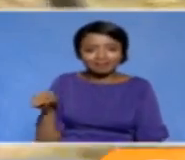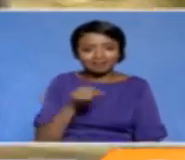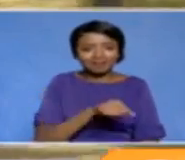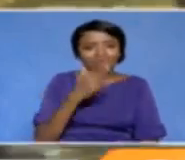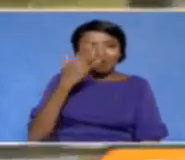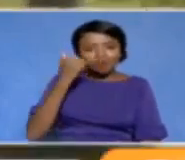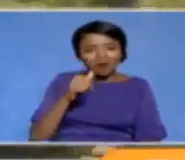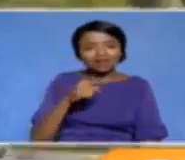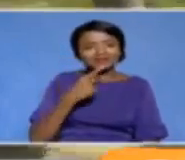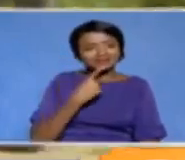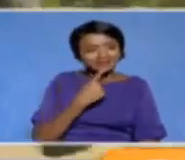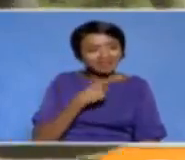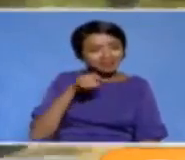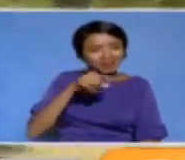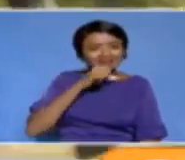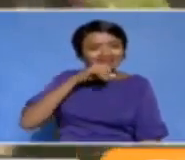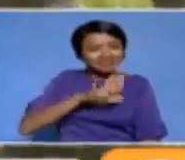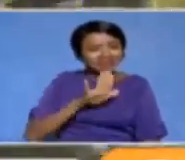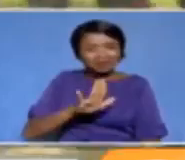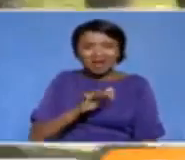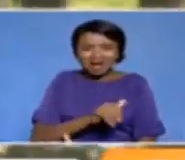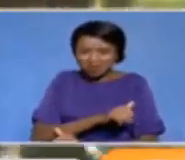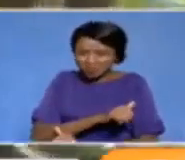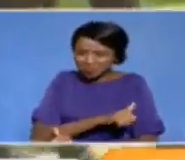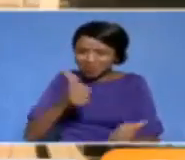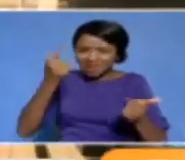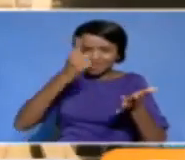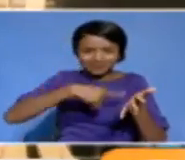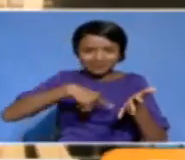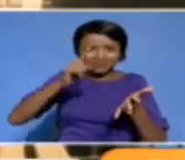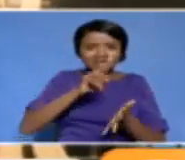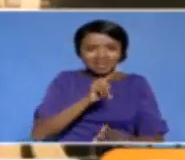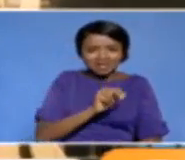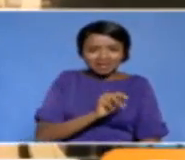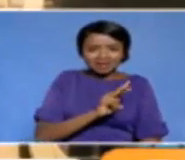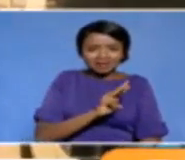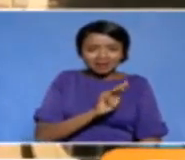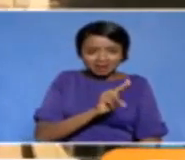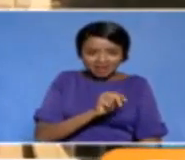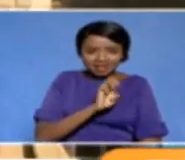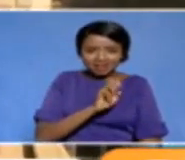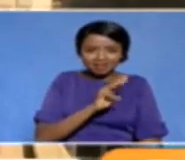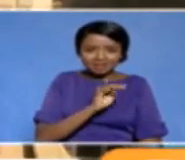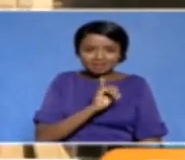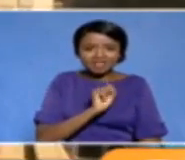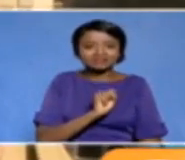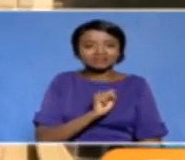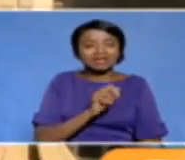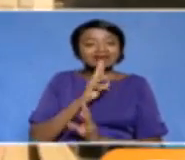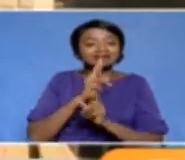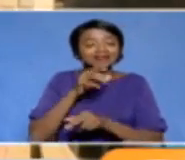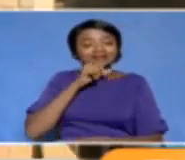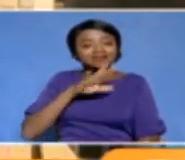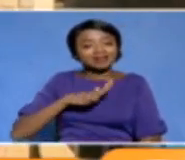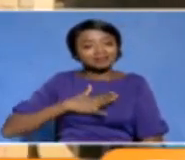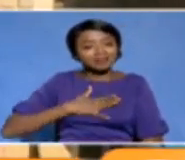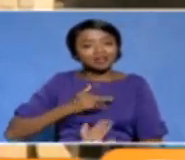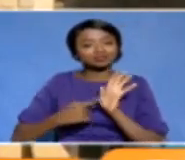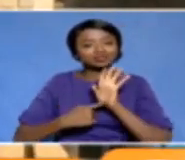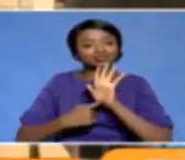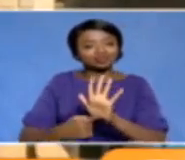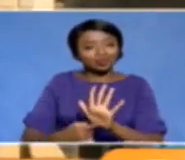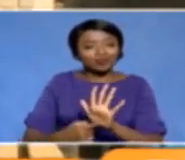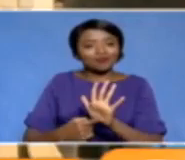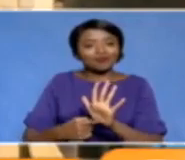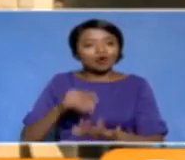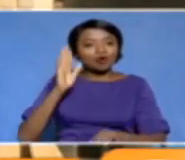properly admitted to this school through the government's NEMIS database. Risoti za mtoto yetu zilitoka zikionyesha ameitwa Starehe